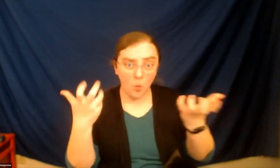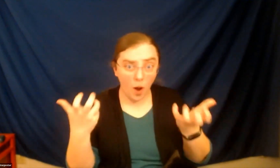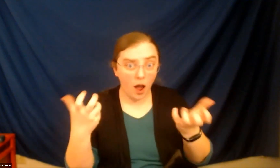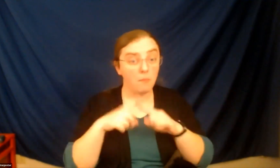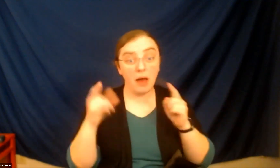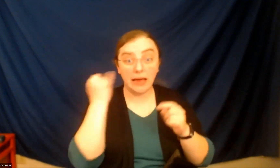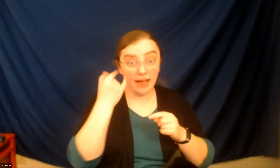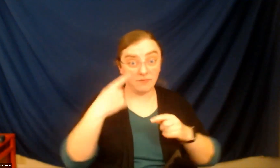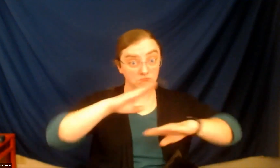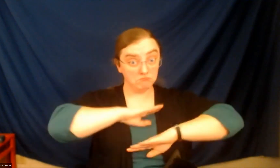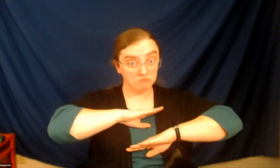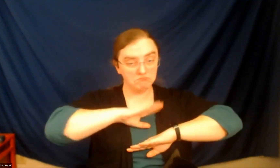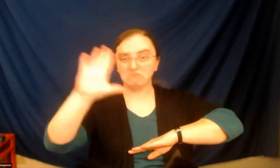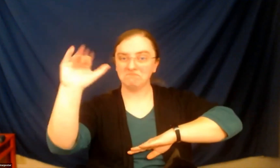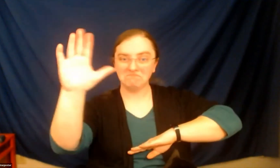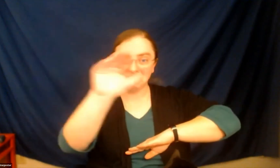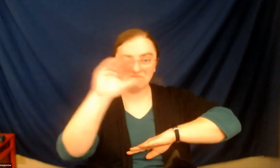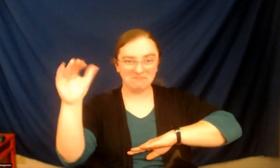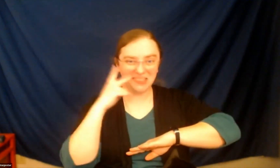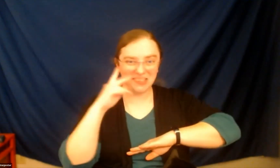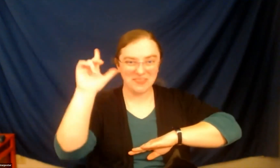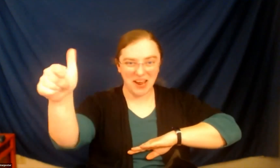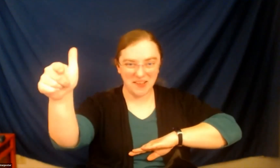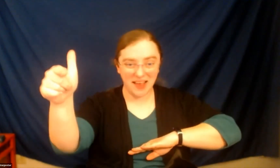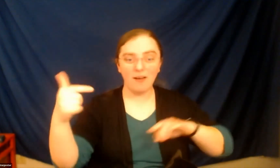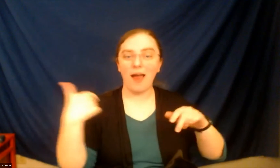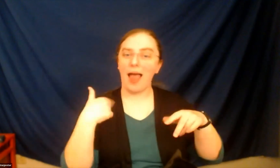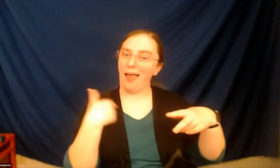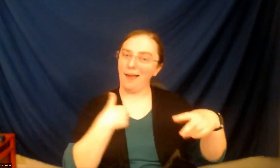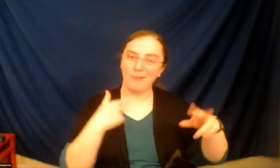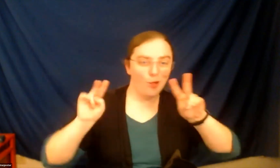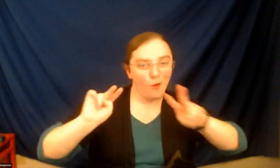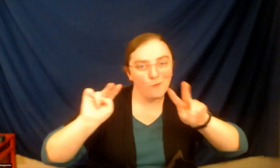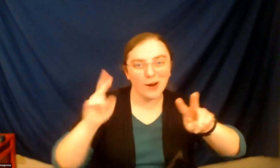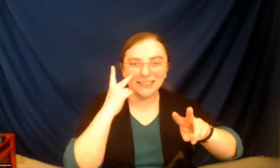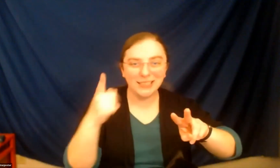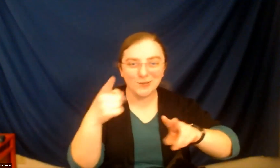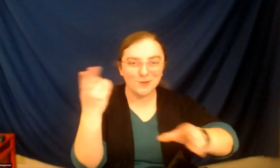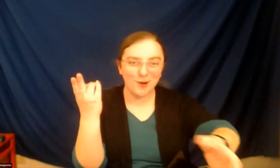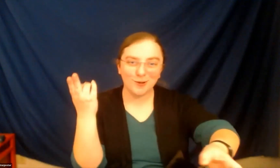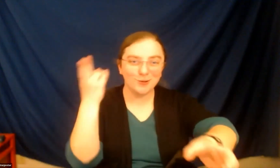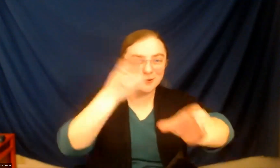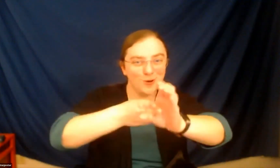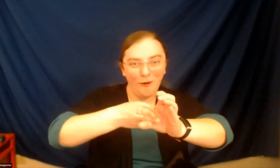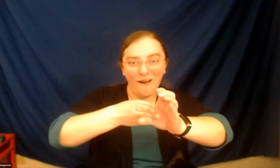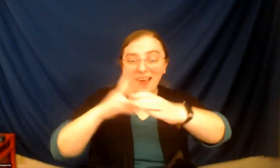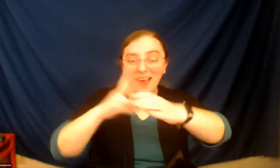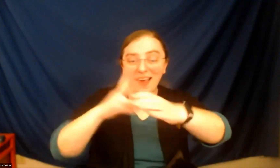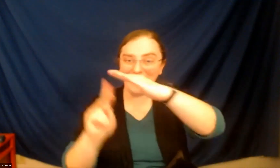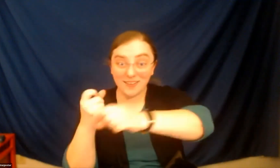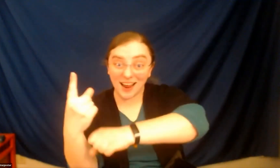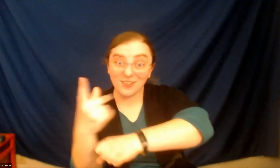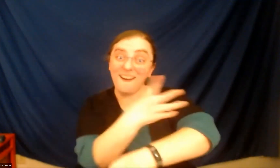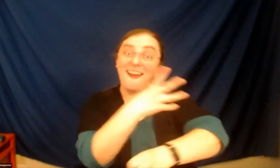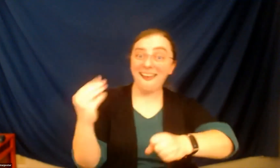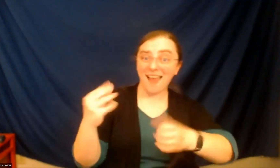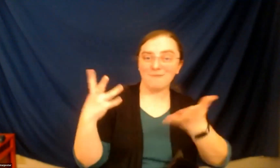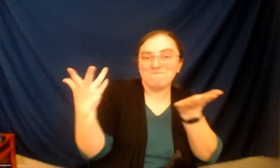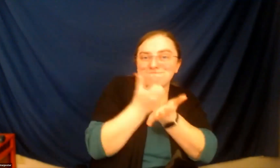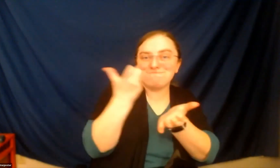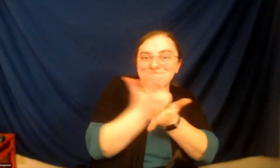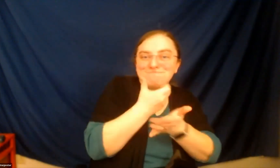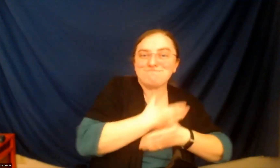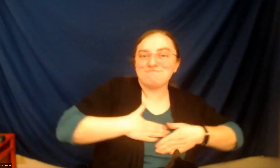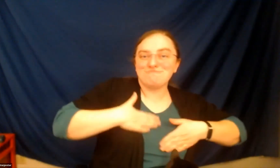log off. We're very much looking forward to you being in preschool for the rest of the year, and also really excited for all the kids that are getting to go